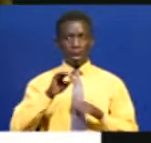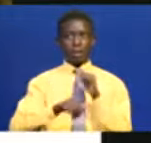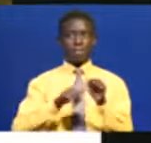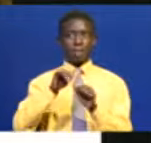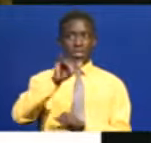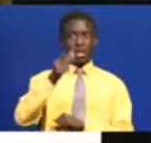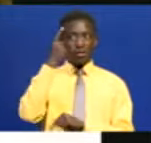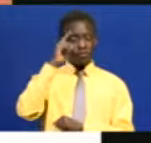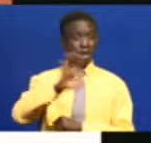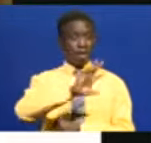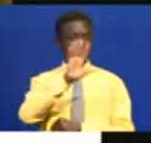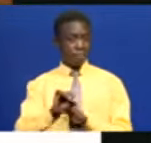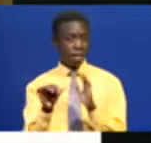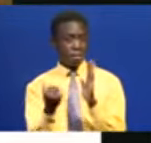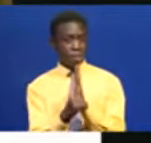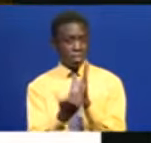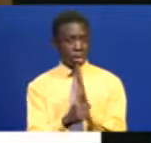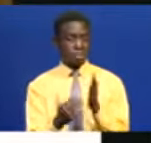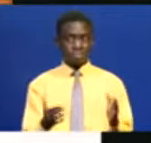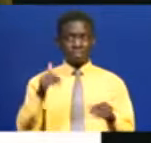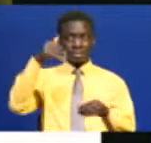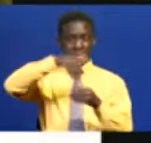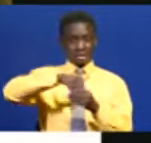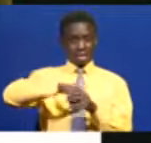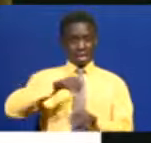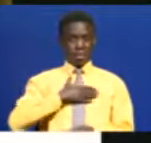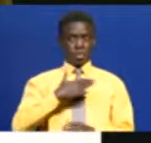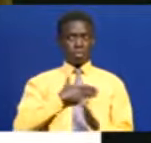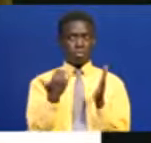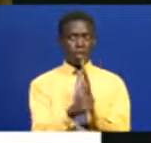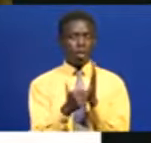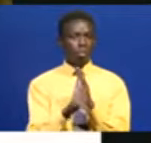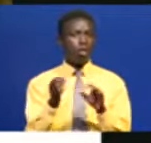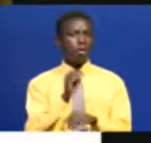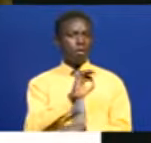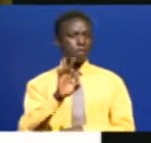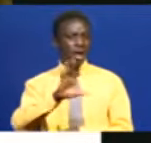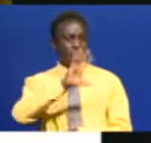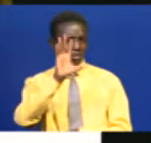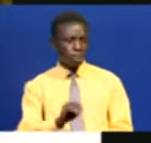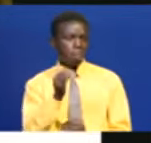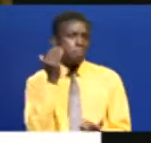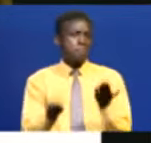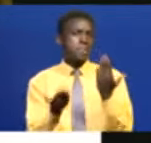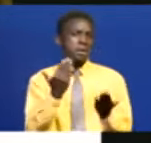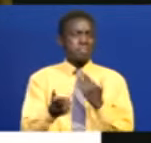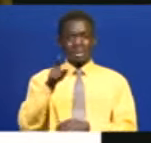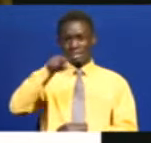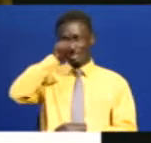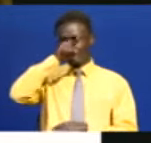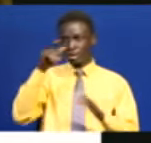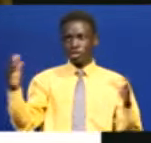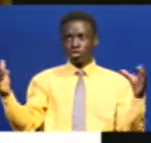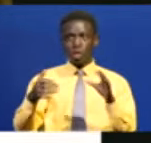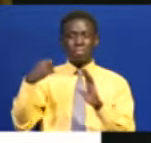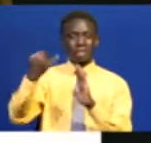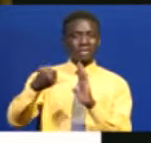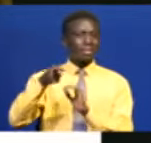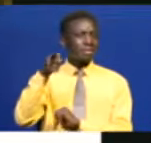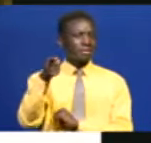African problems, inside problems of Africa, maybe Turkish construction industry